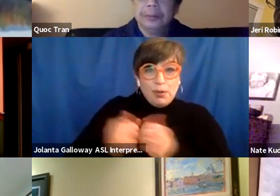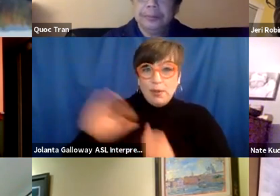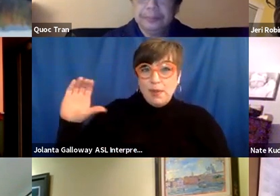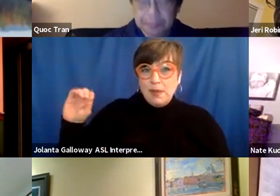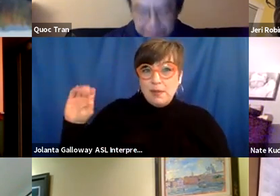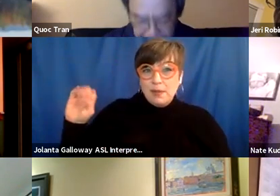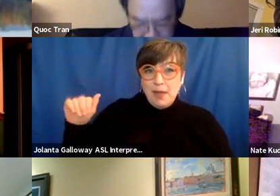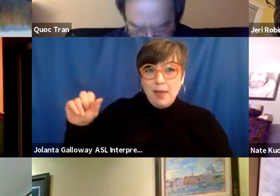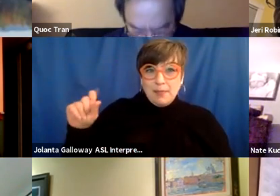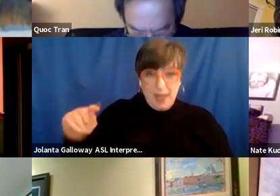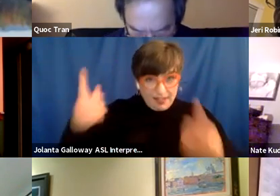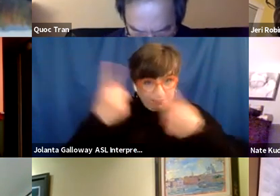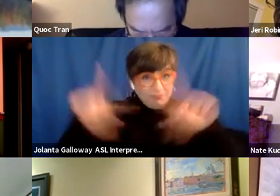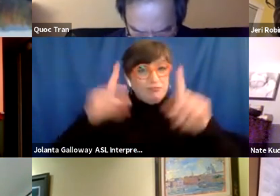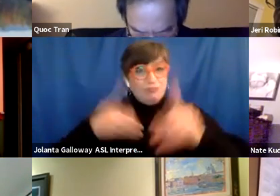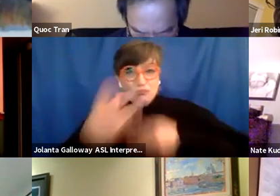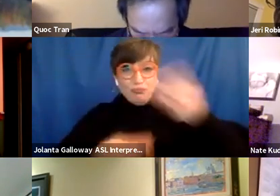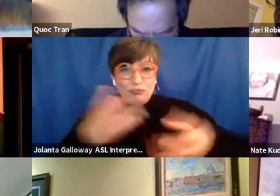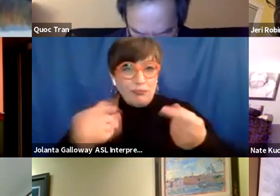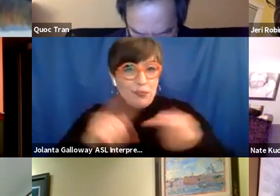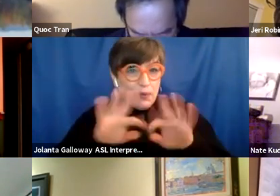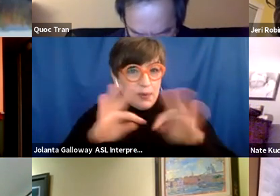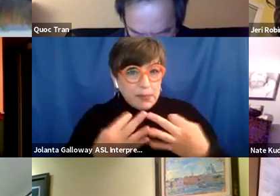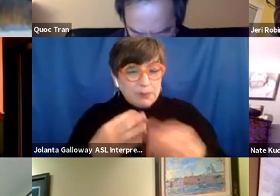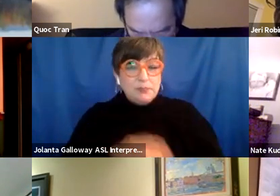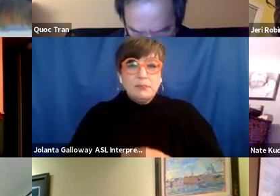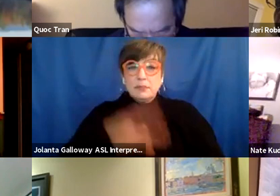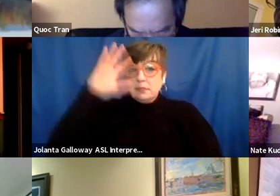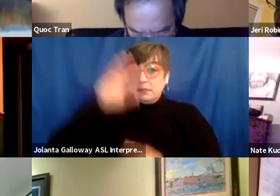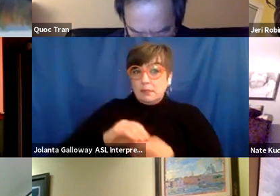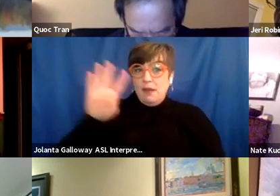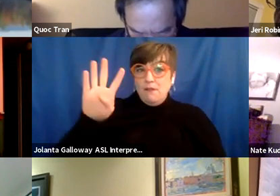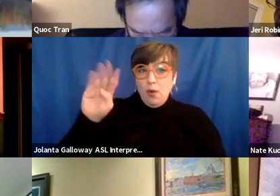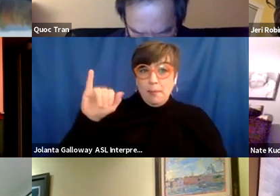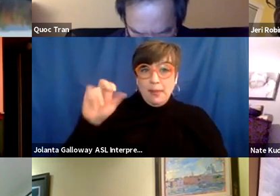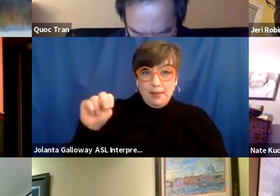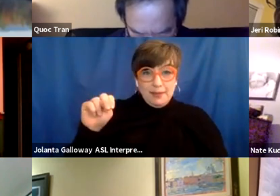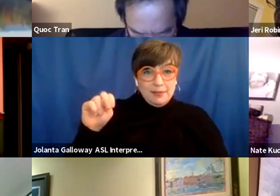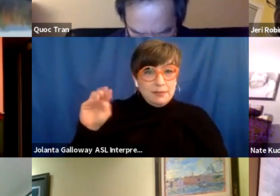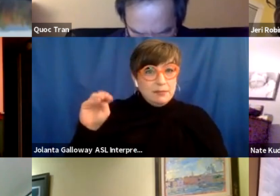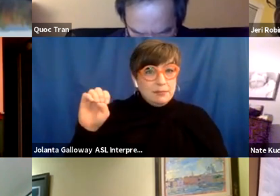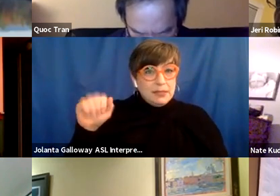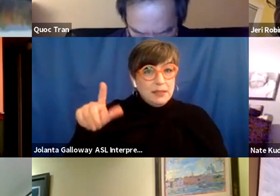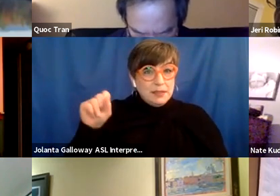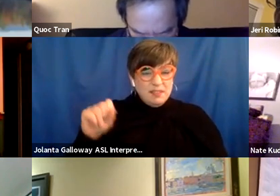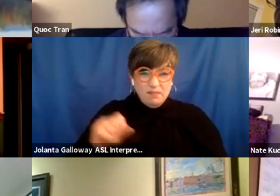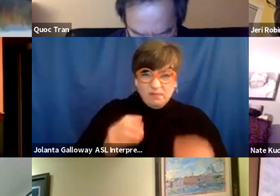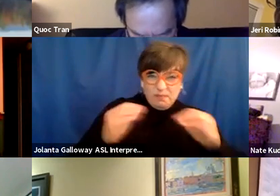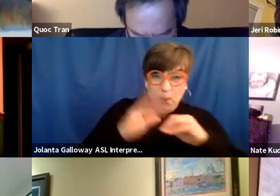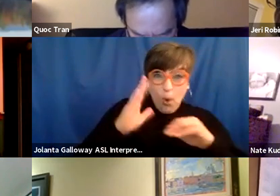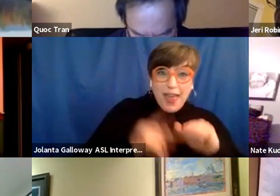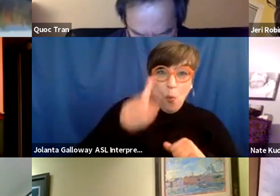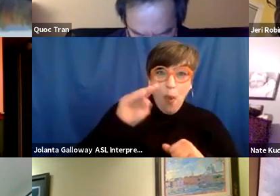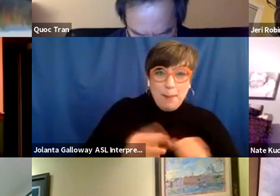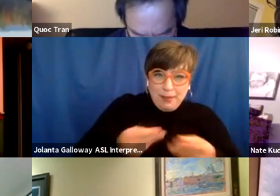in order to do that. We've provided nearly 4 million meals, including more than 1 million delivered to students